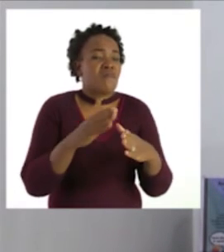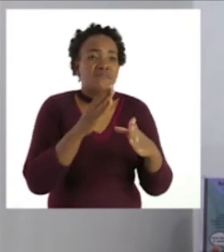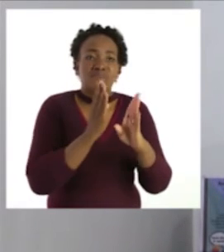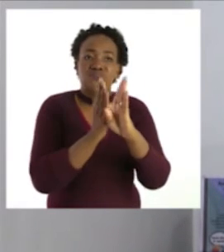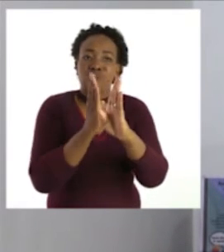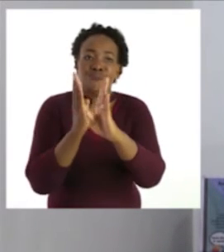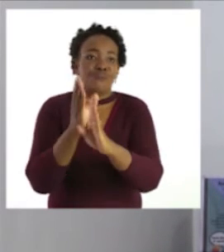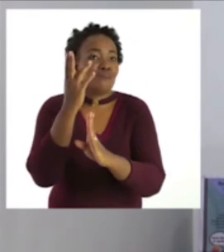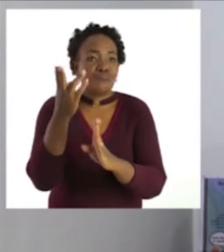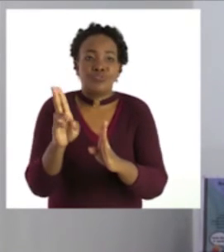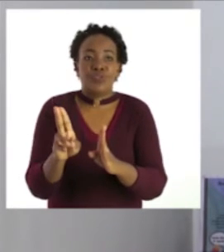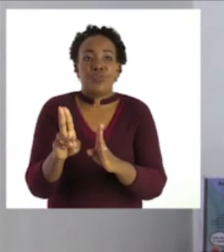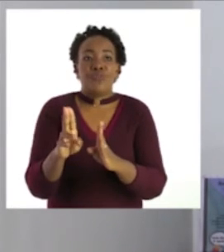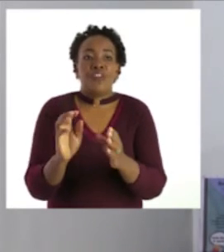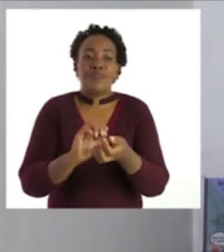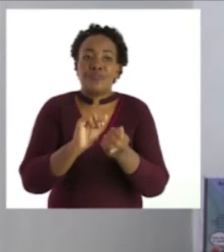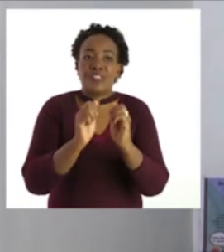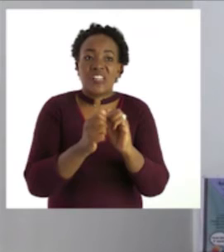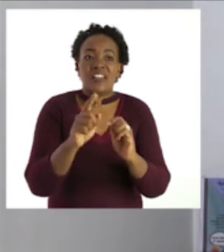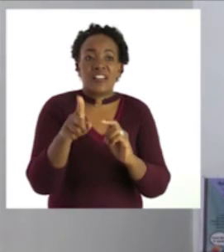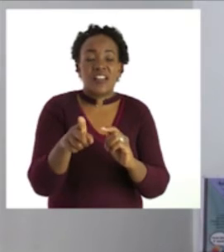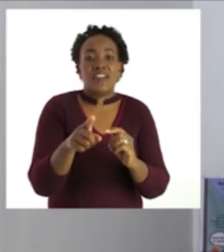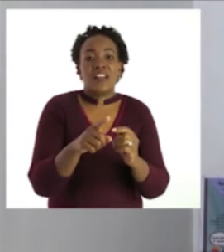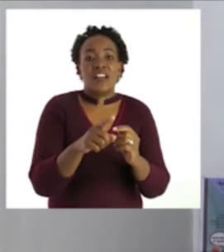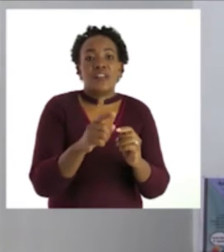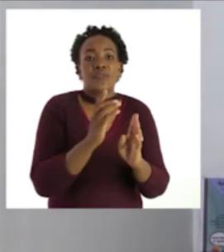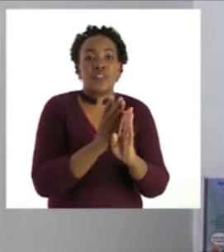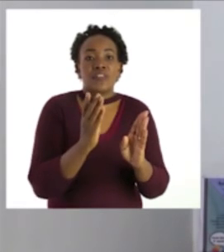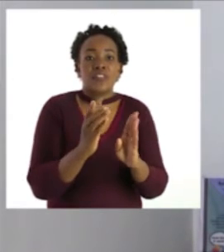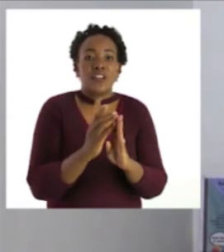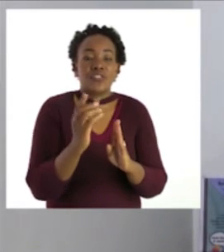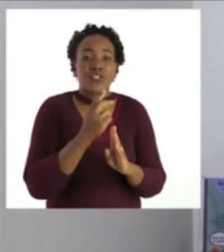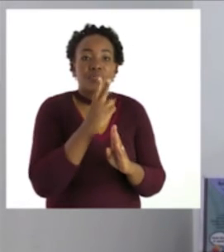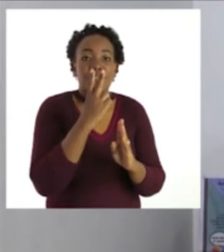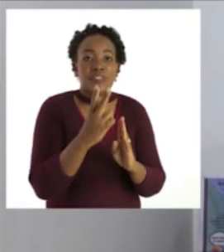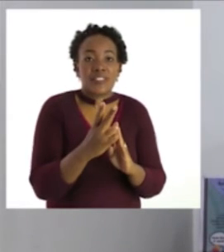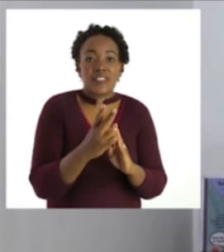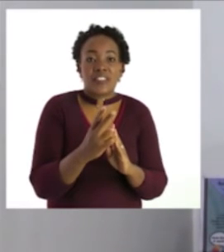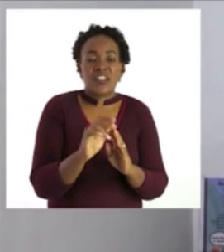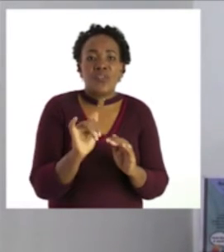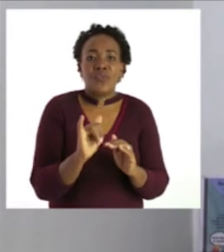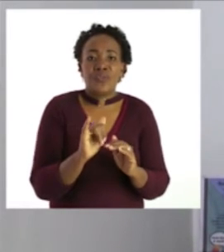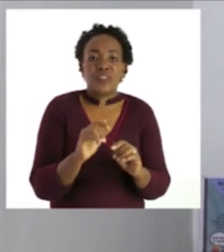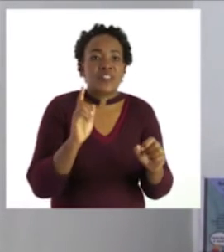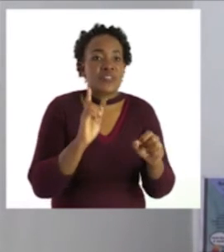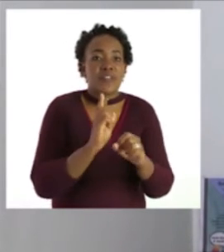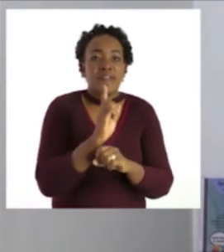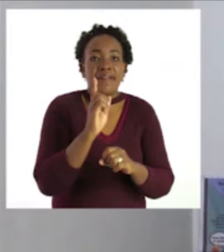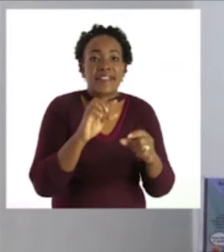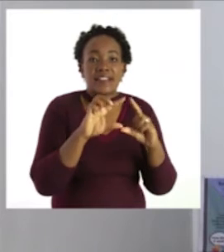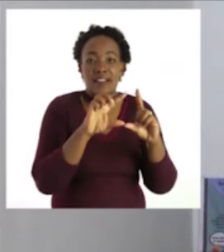order. So we want to start by looking at the first